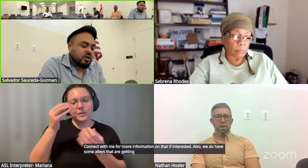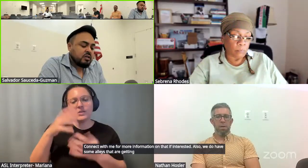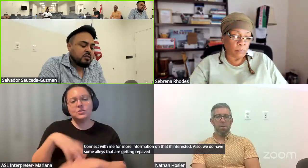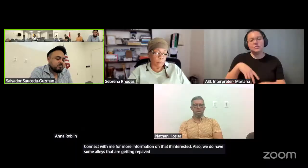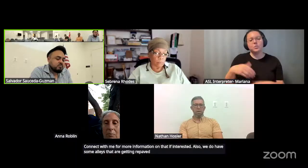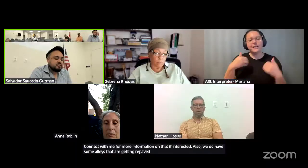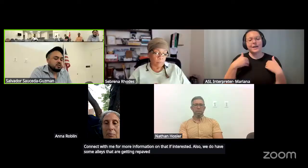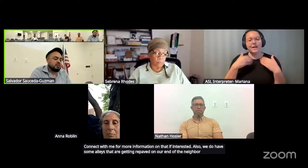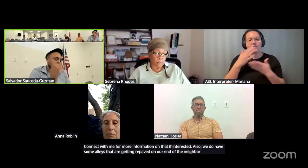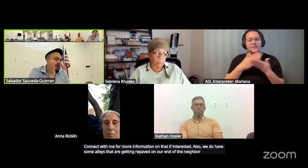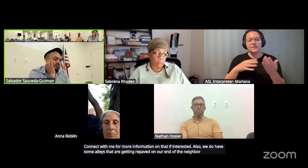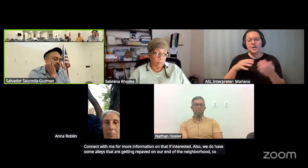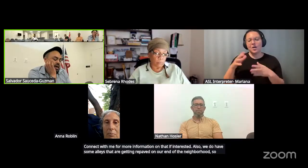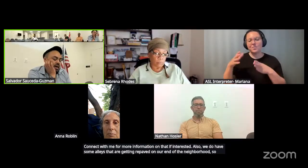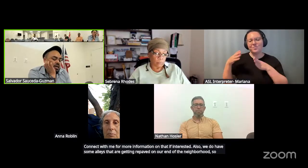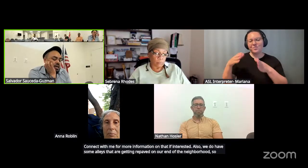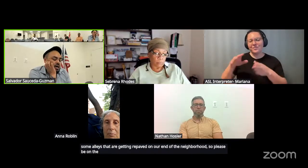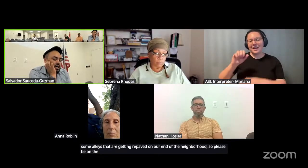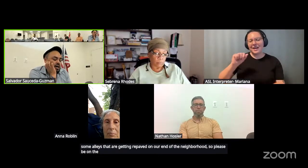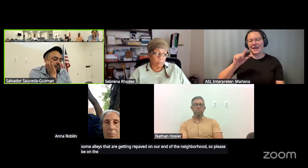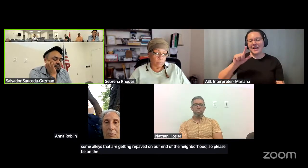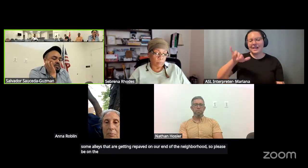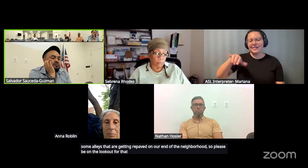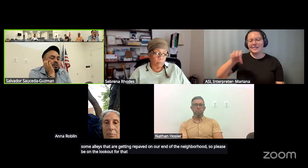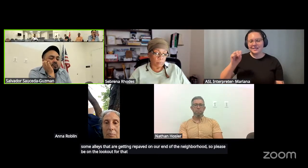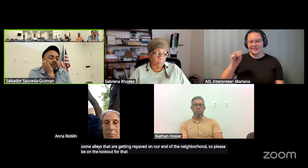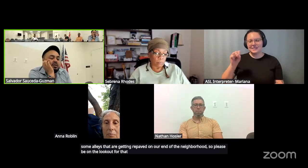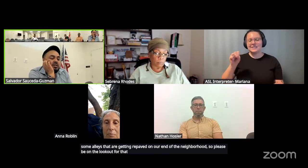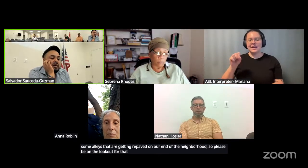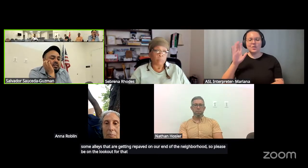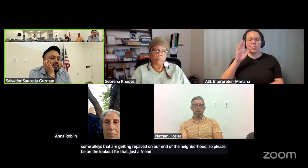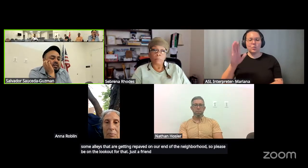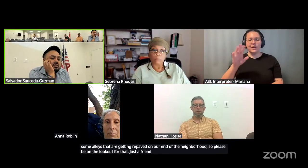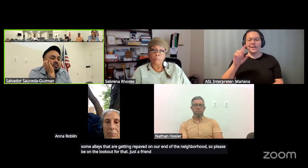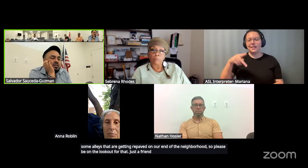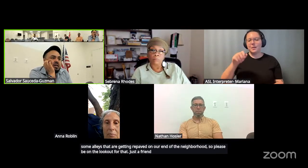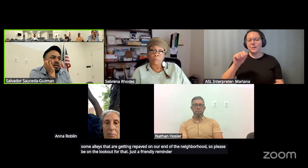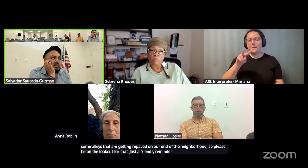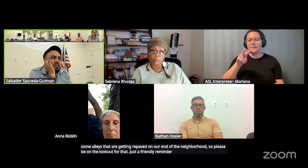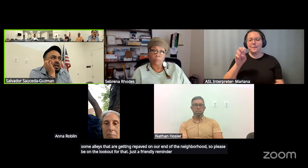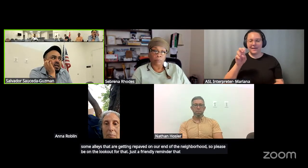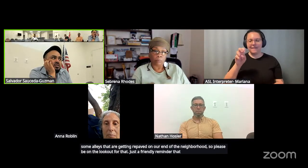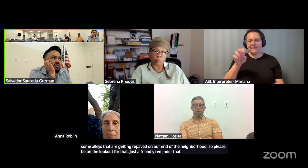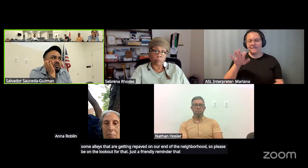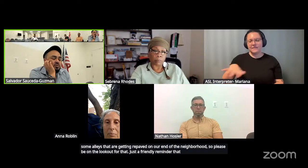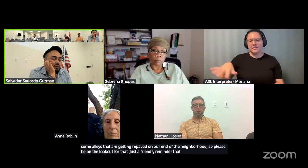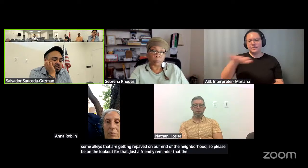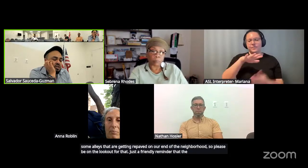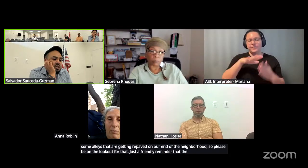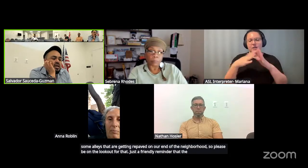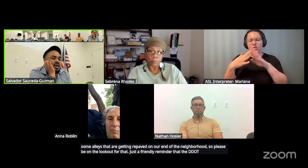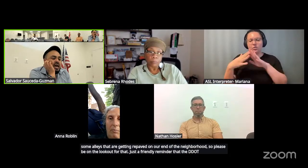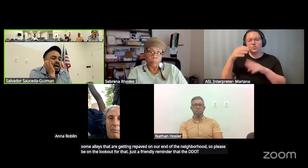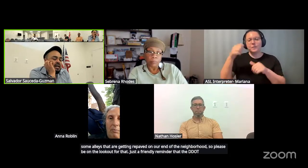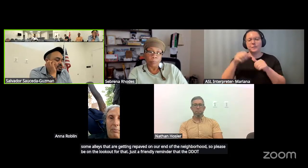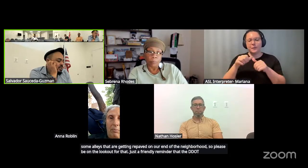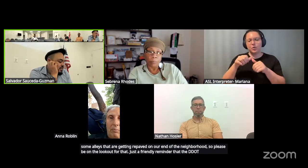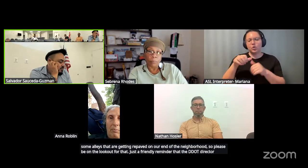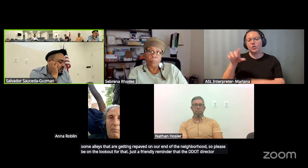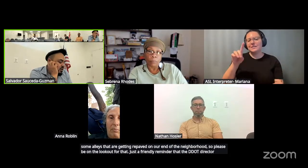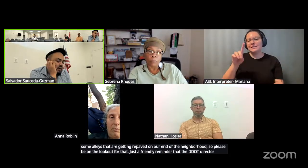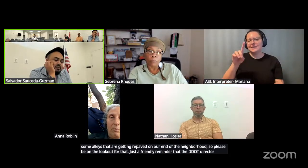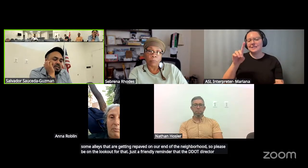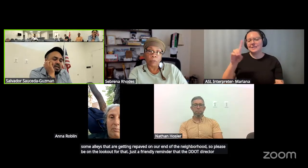of the neighborhood, so please be on the lookout for that. Just a friendly reminder that the DDOT director